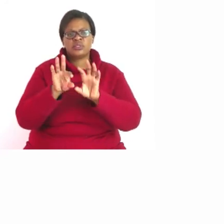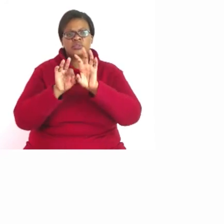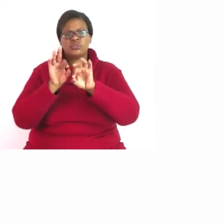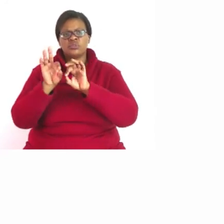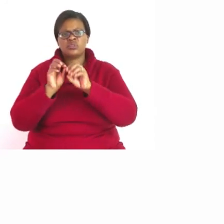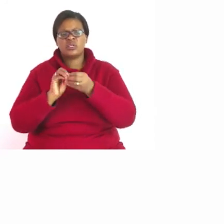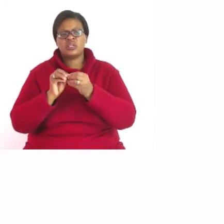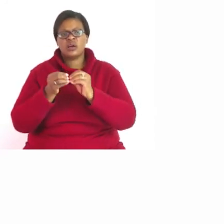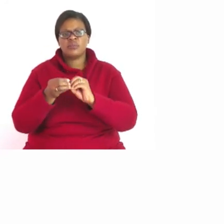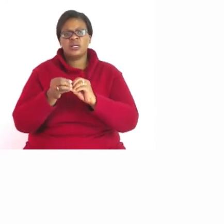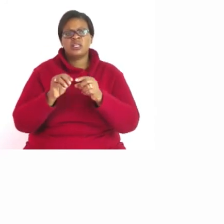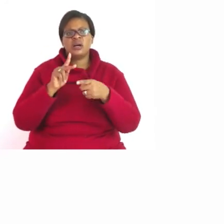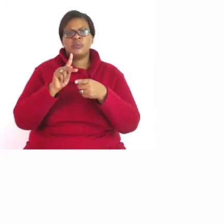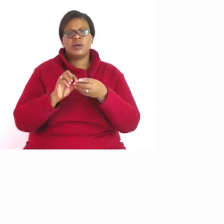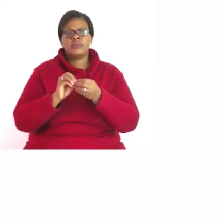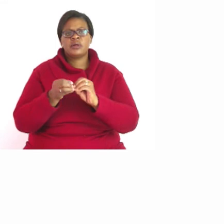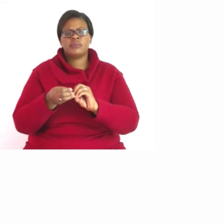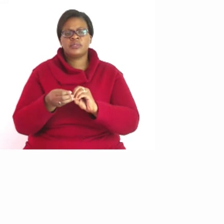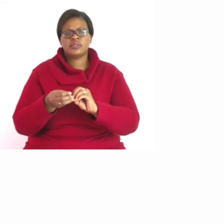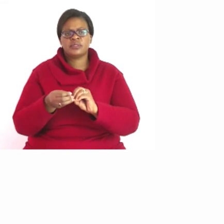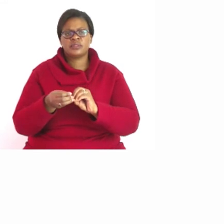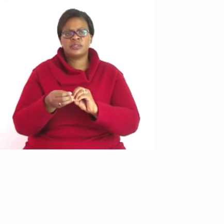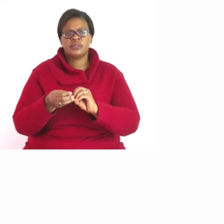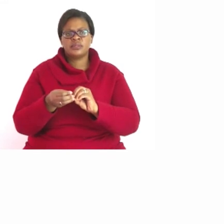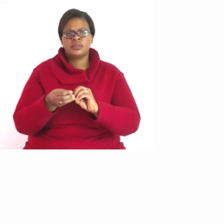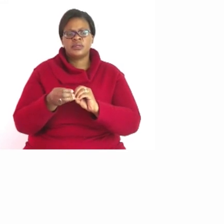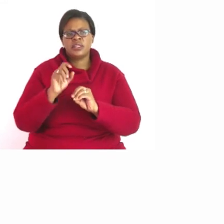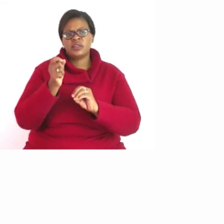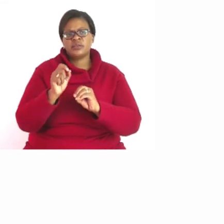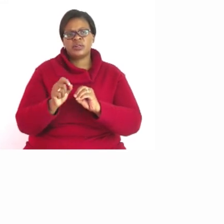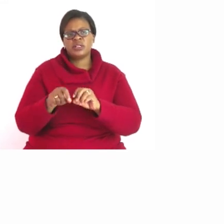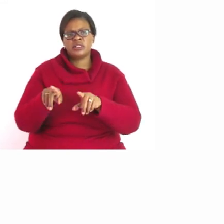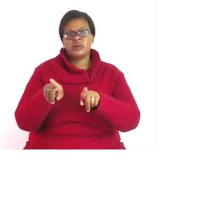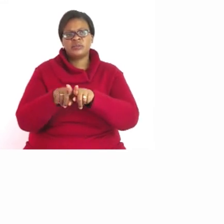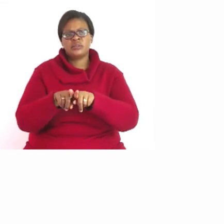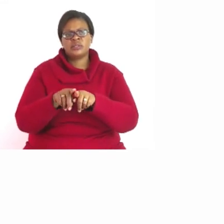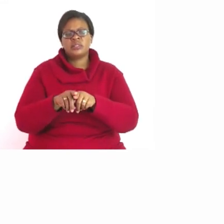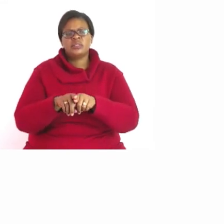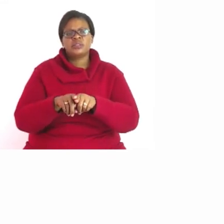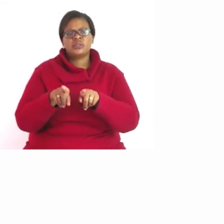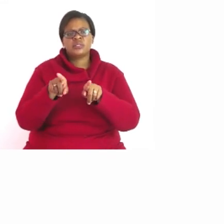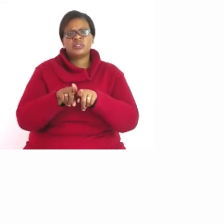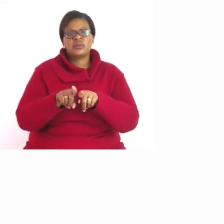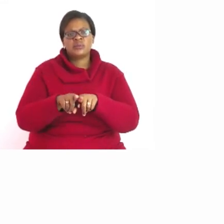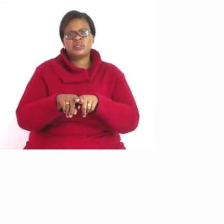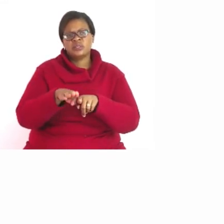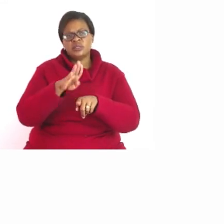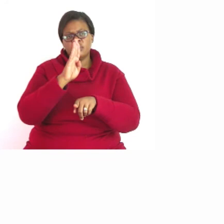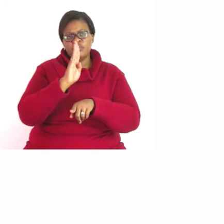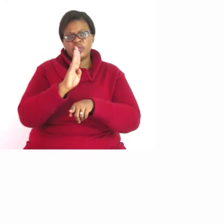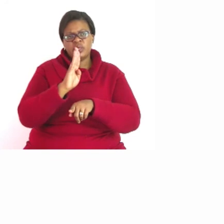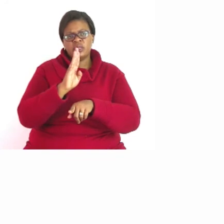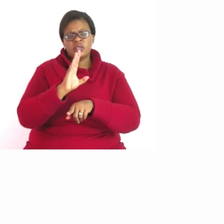numbers are prime numbers, and then you write them on that on the space provided. You do the same with